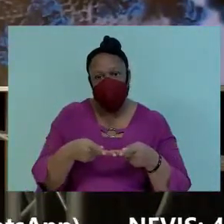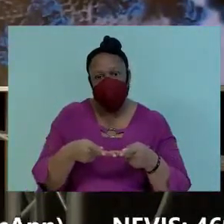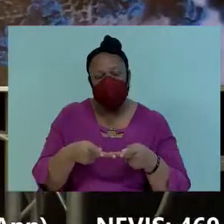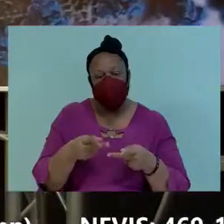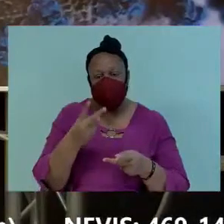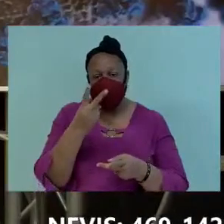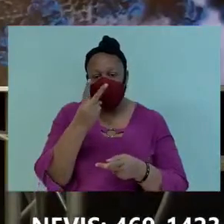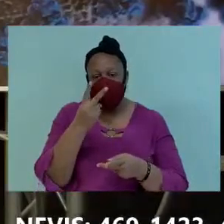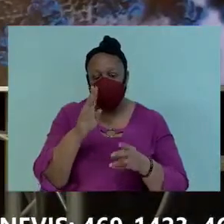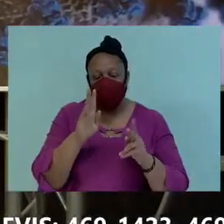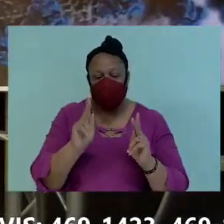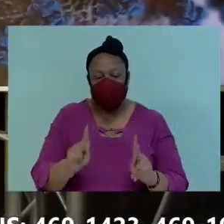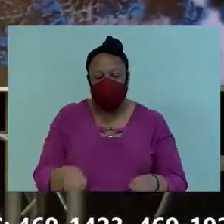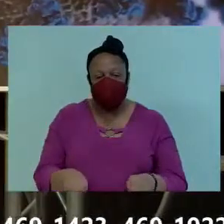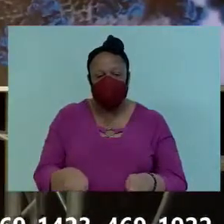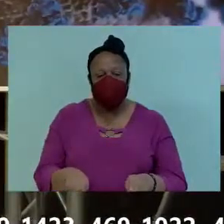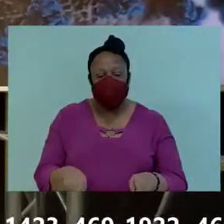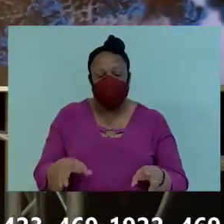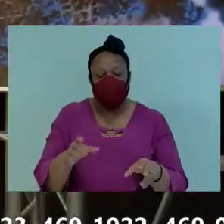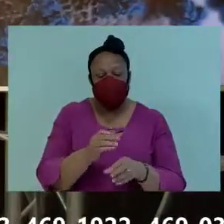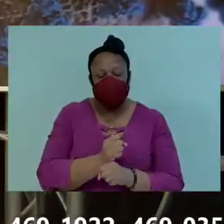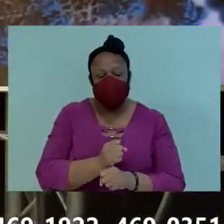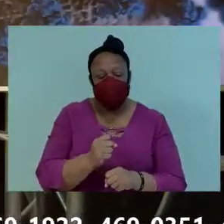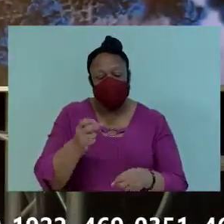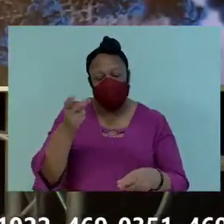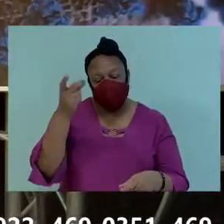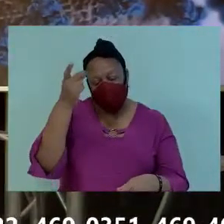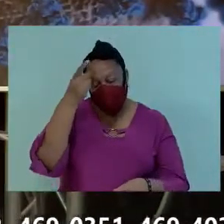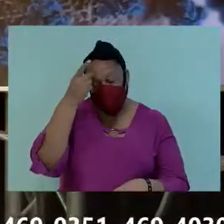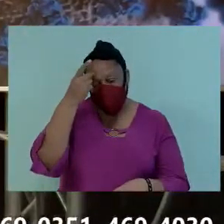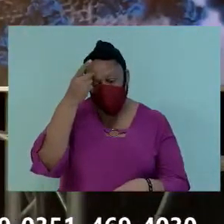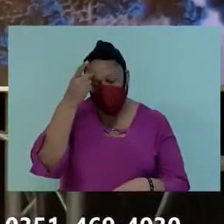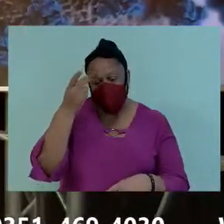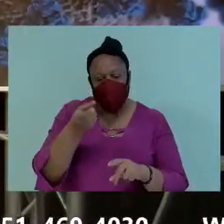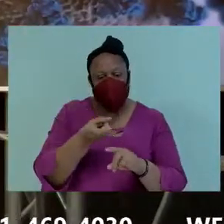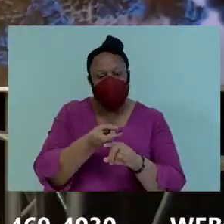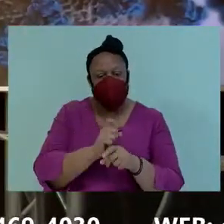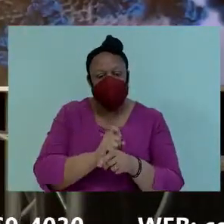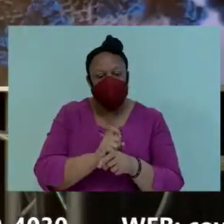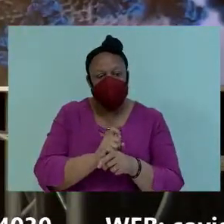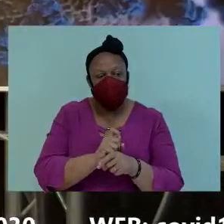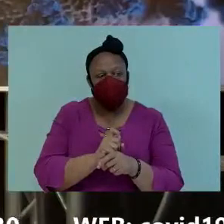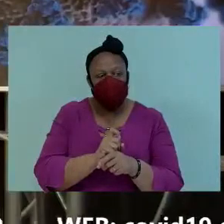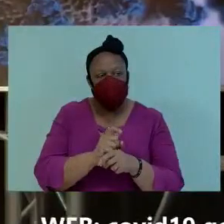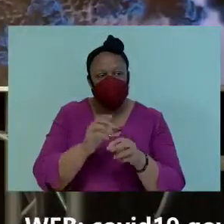2 persons became infected with the coronavirus from a mink.